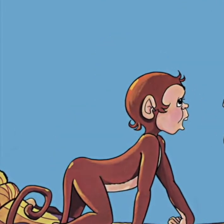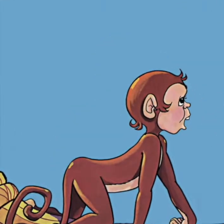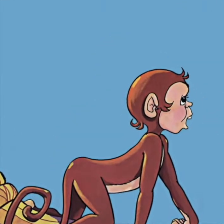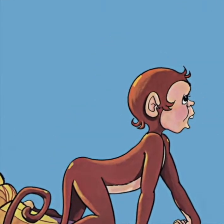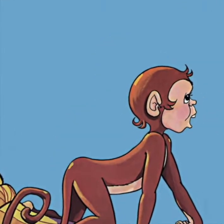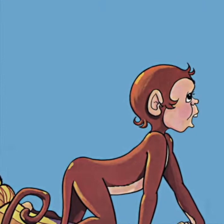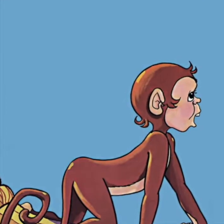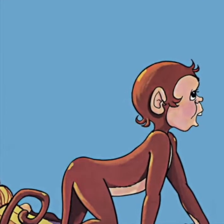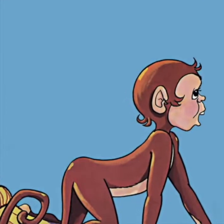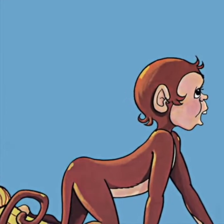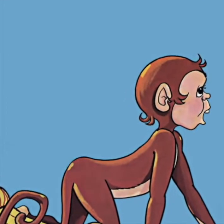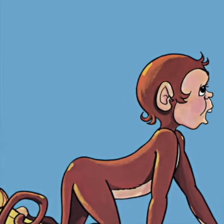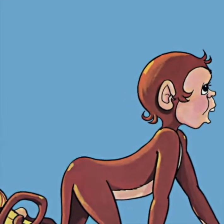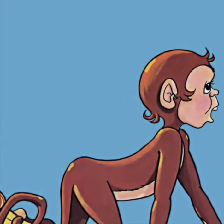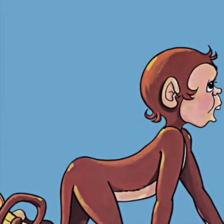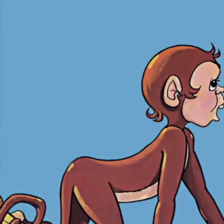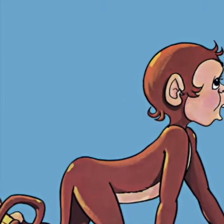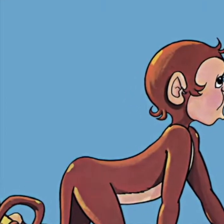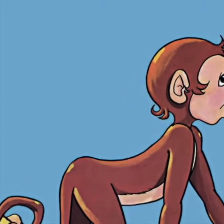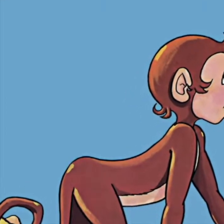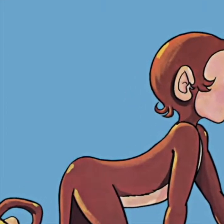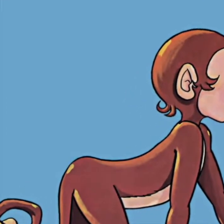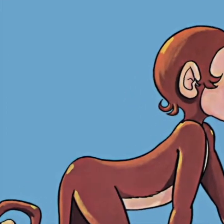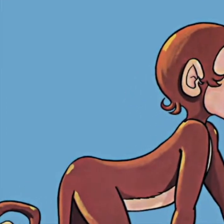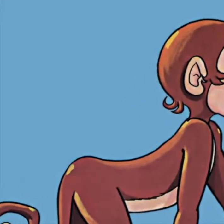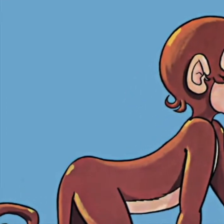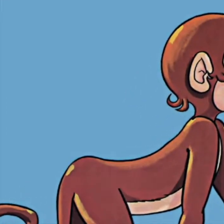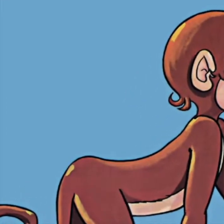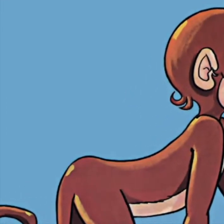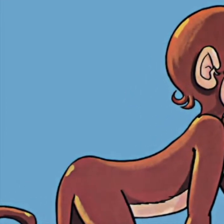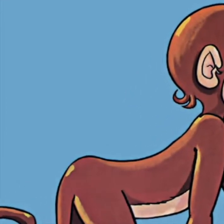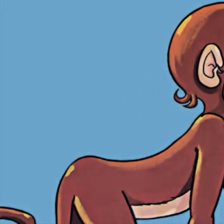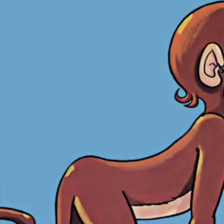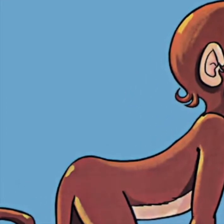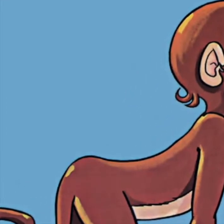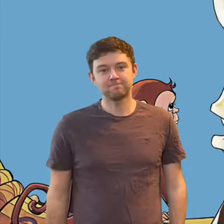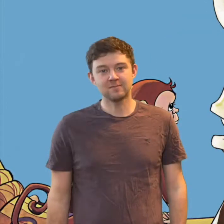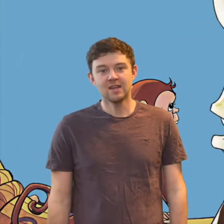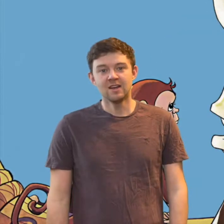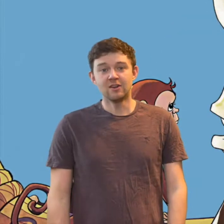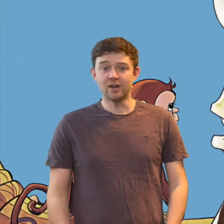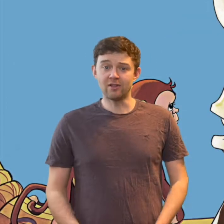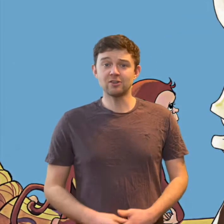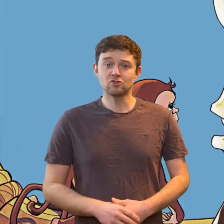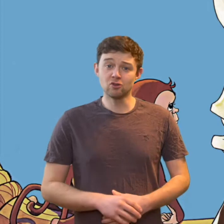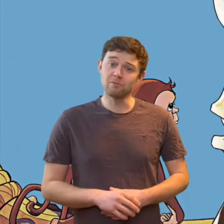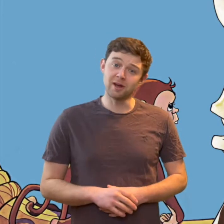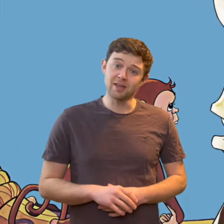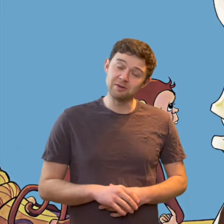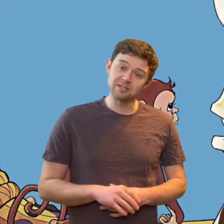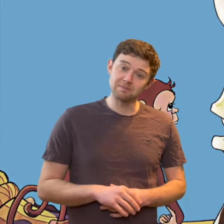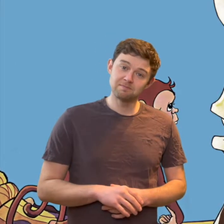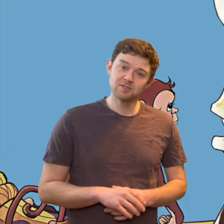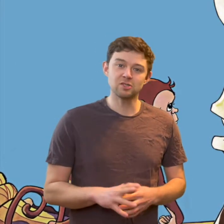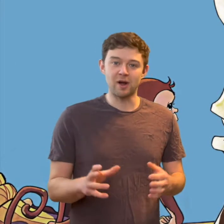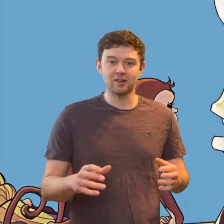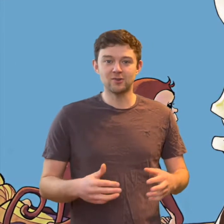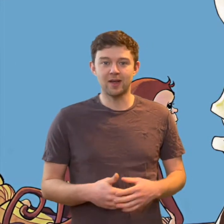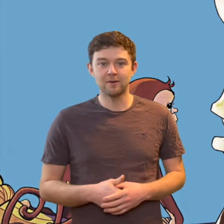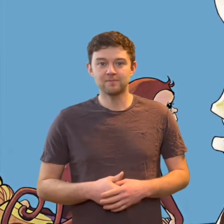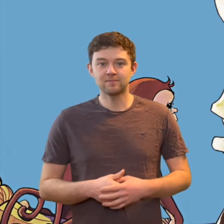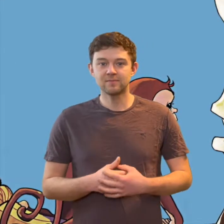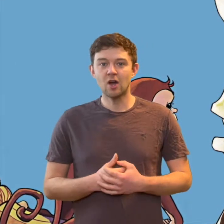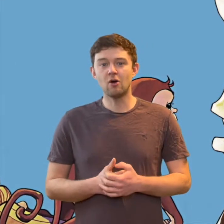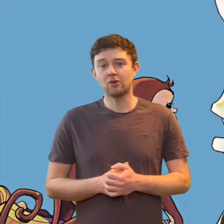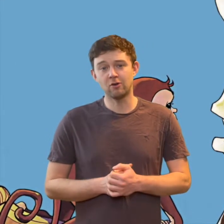latest birthday. I have 2 every year, and it helps me to grow up quicker." "Now that's true, monkey wisdom," smiled